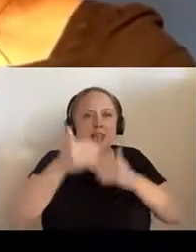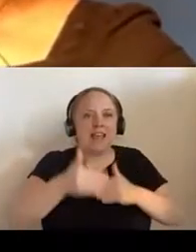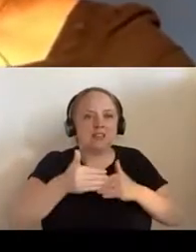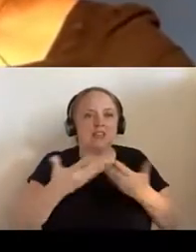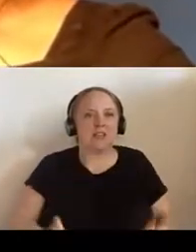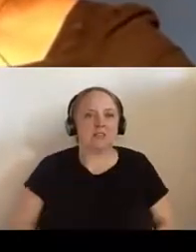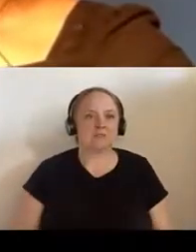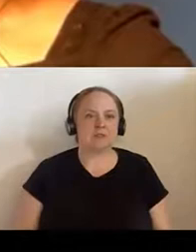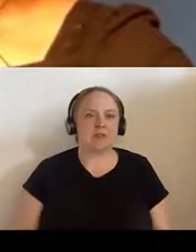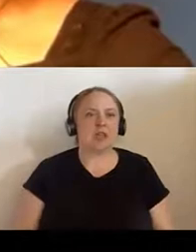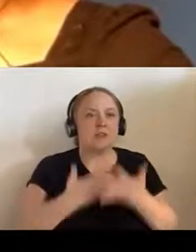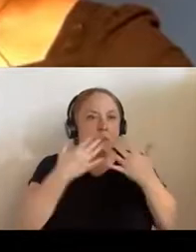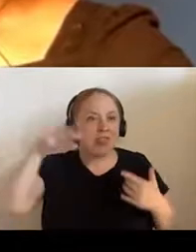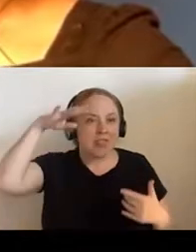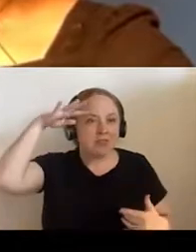theoretical,